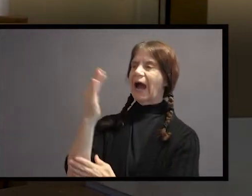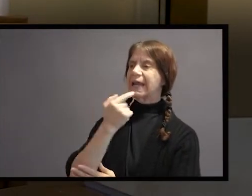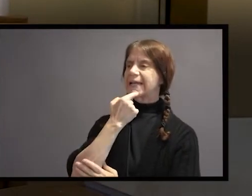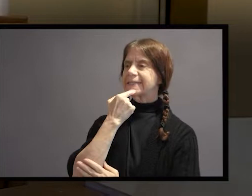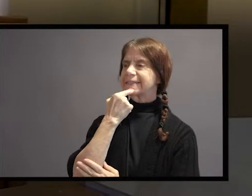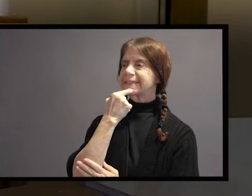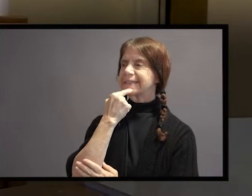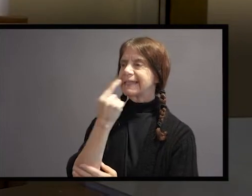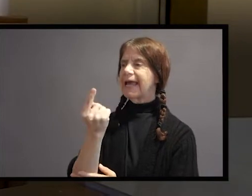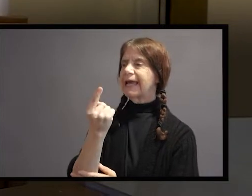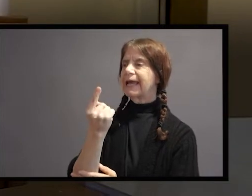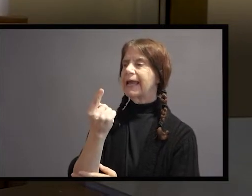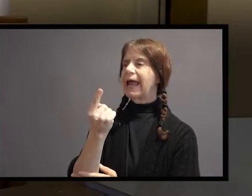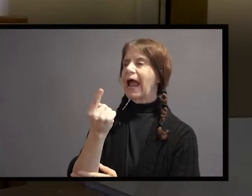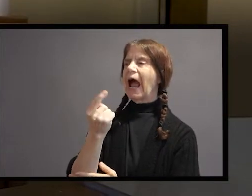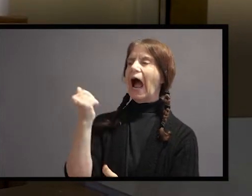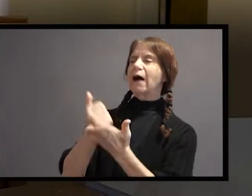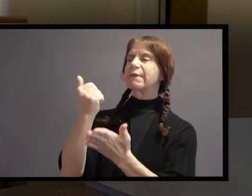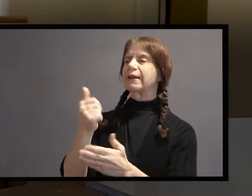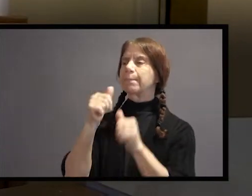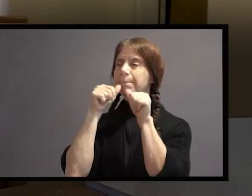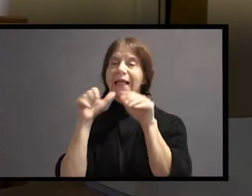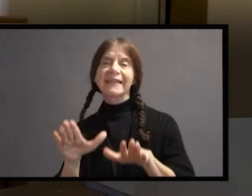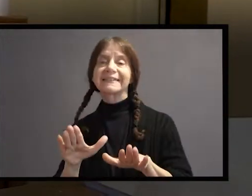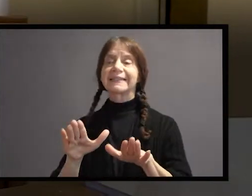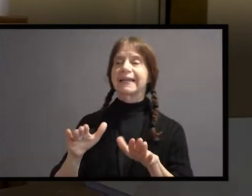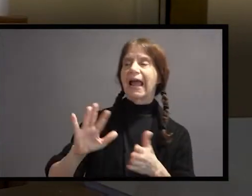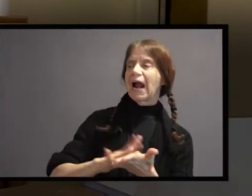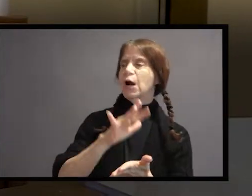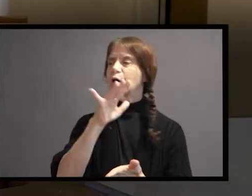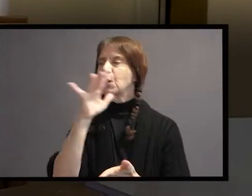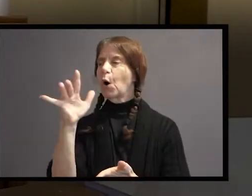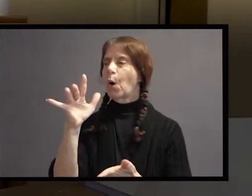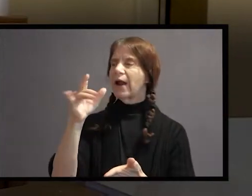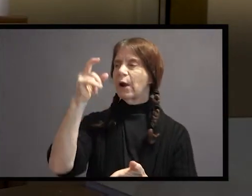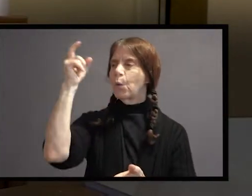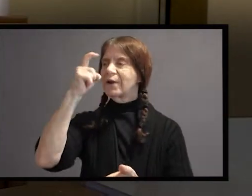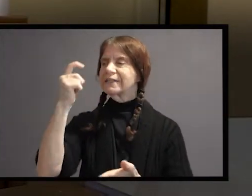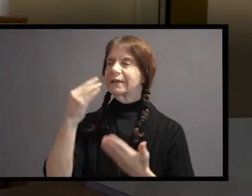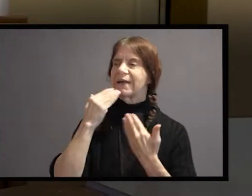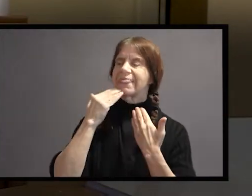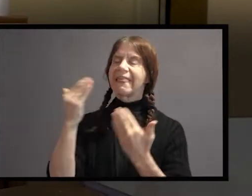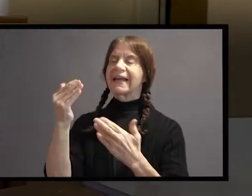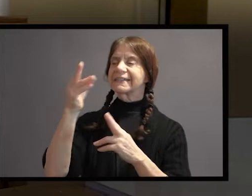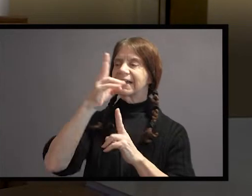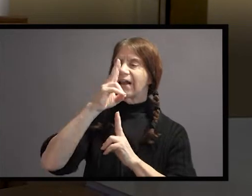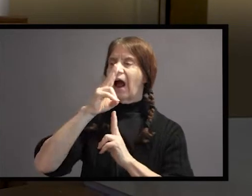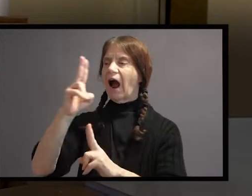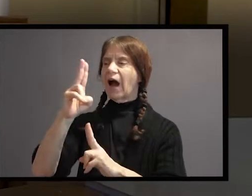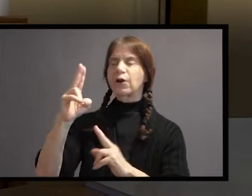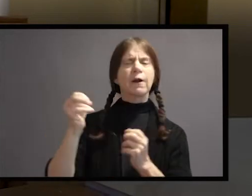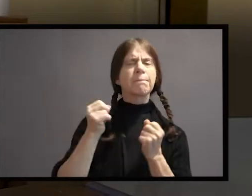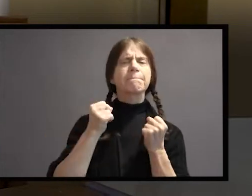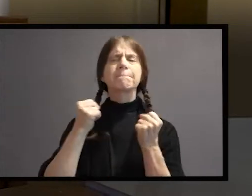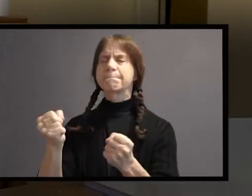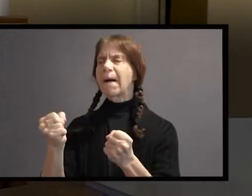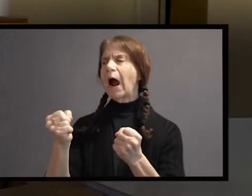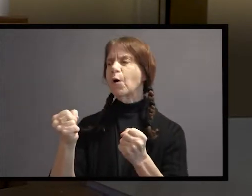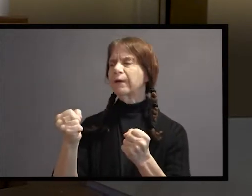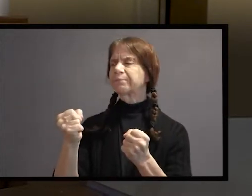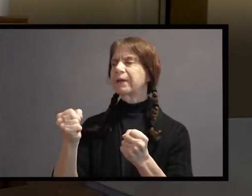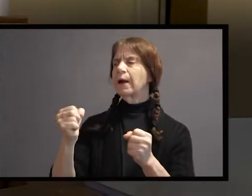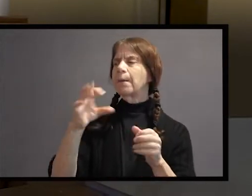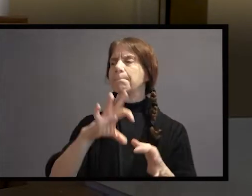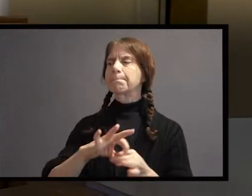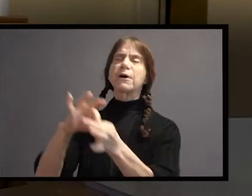saying, "Amen. Blessing and glory and wisdom and thanksgiving and honor and